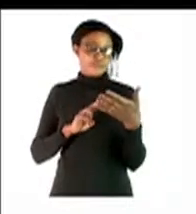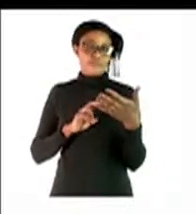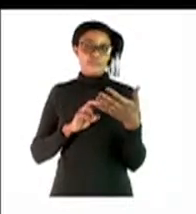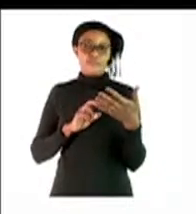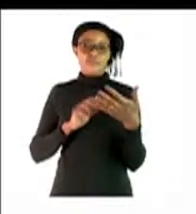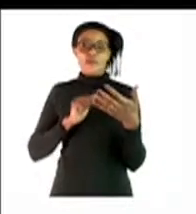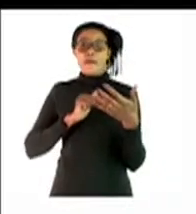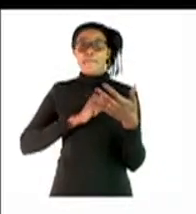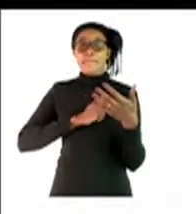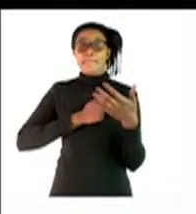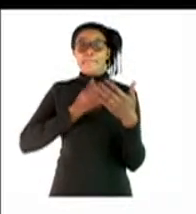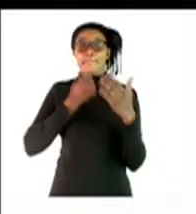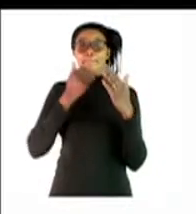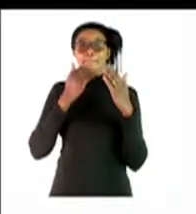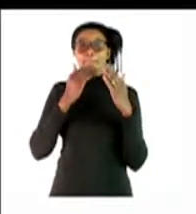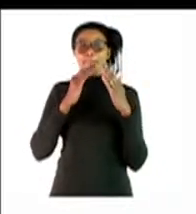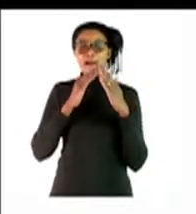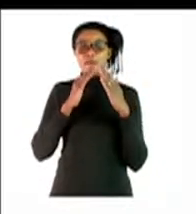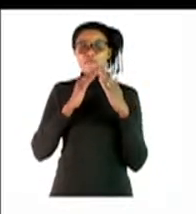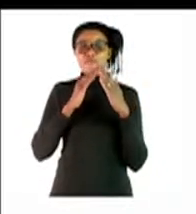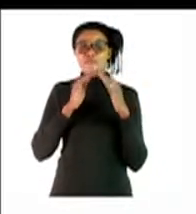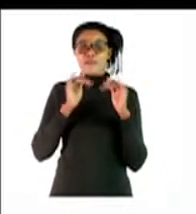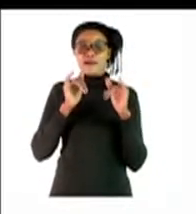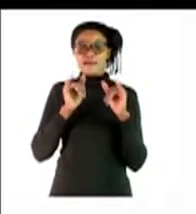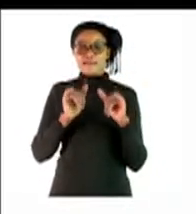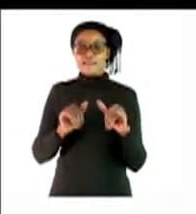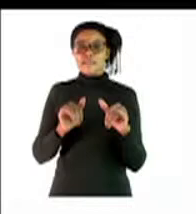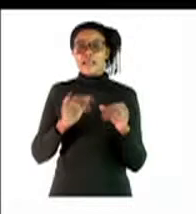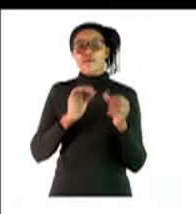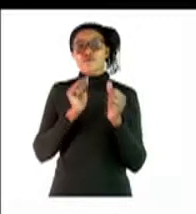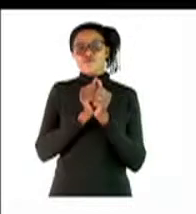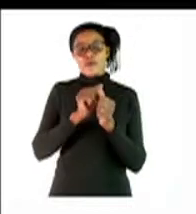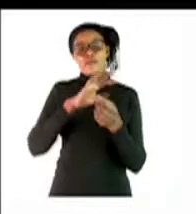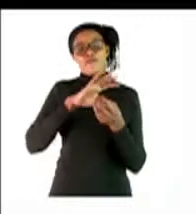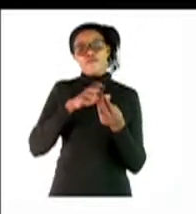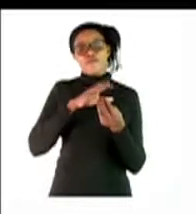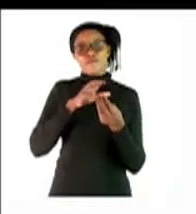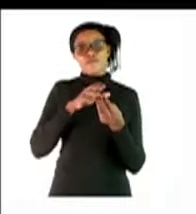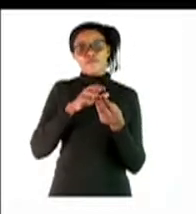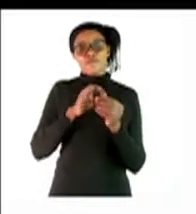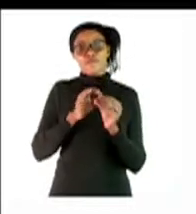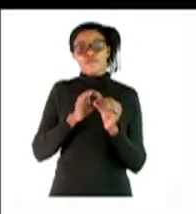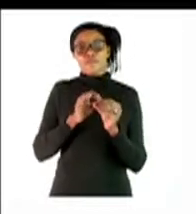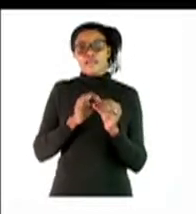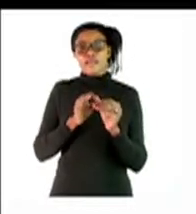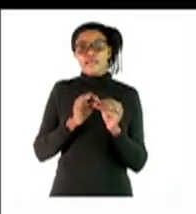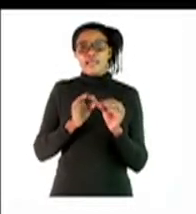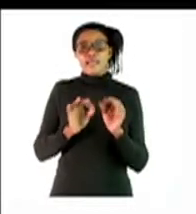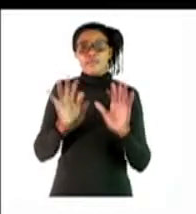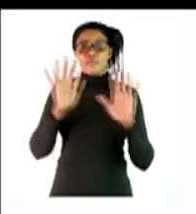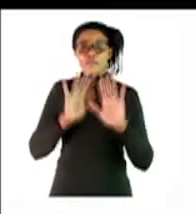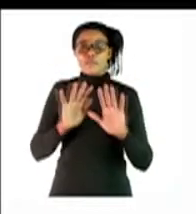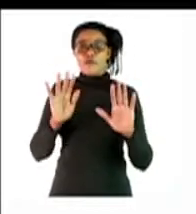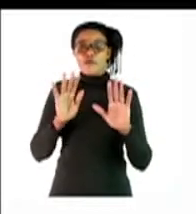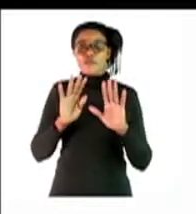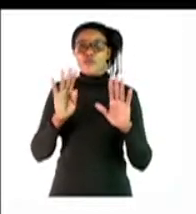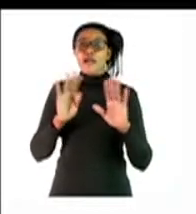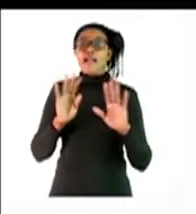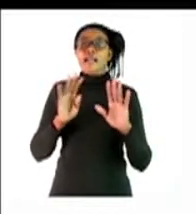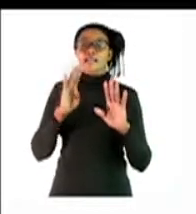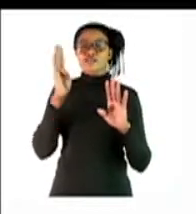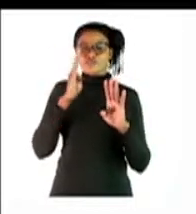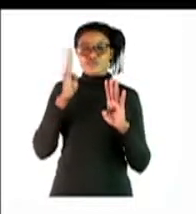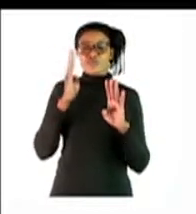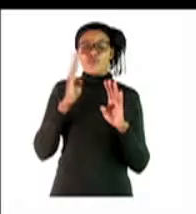My house is where my family lives. It is blue. There are